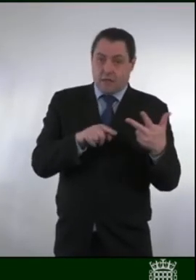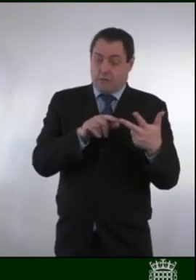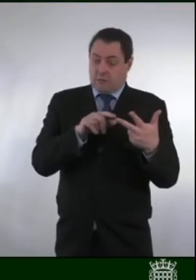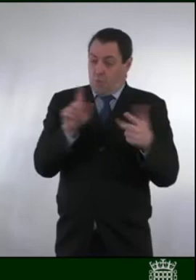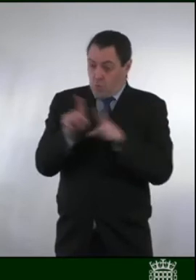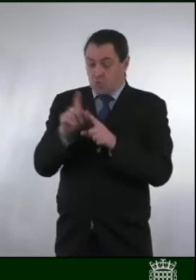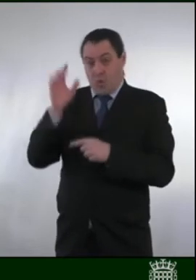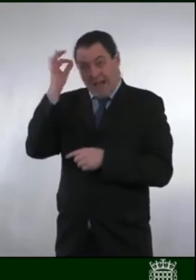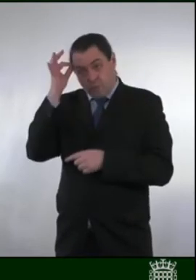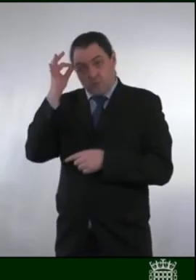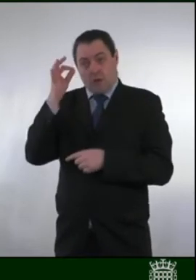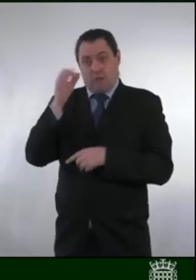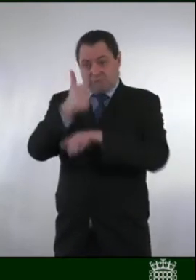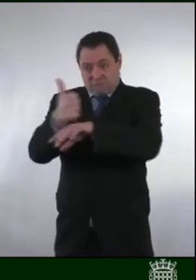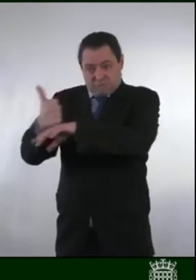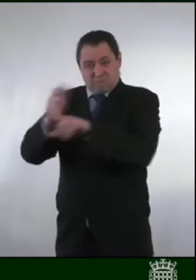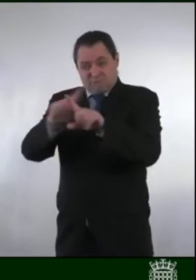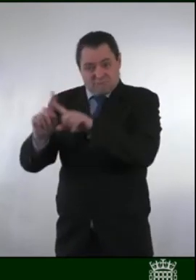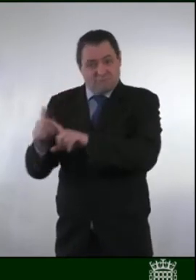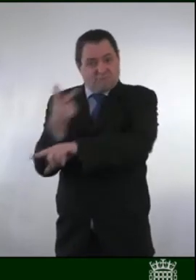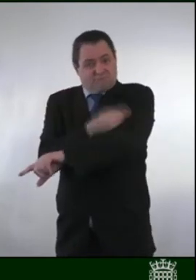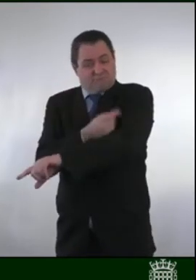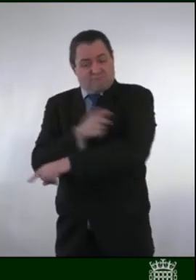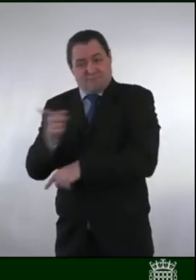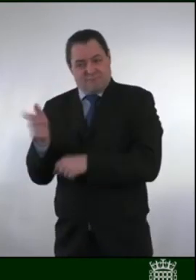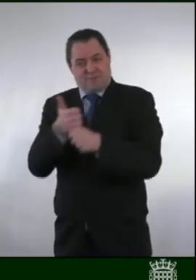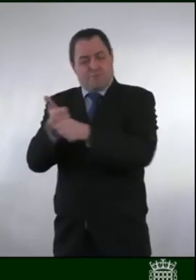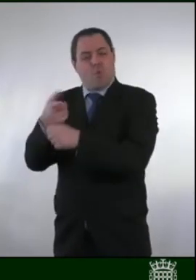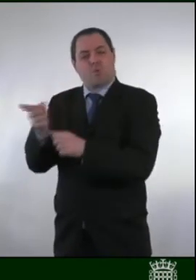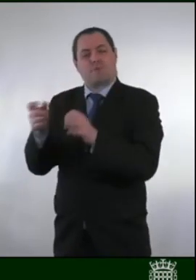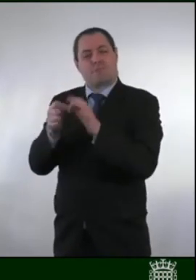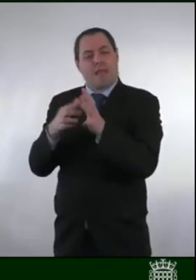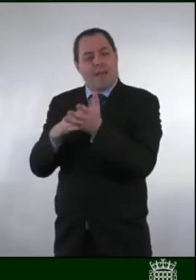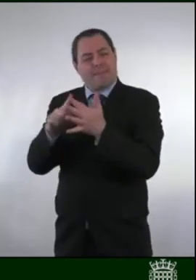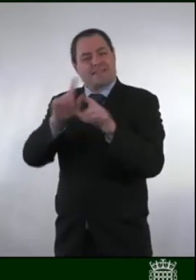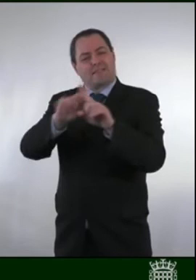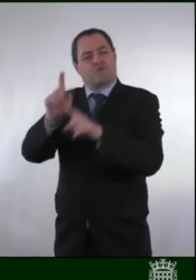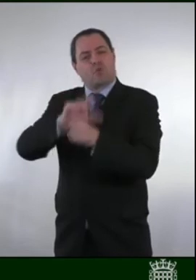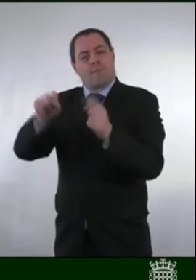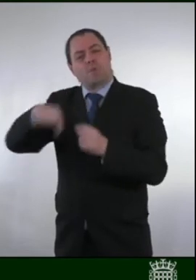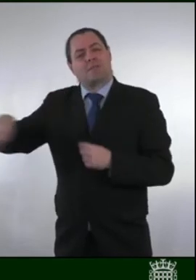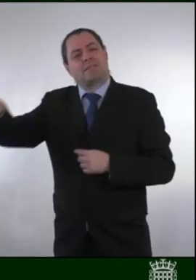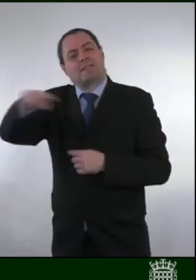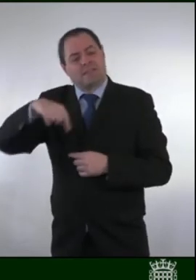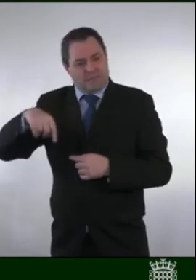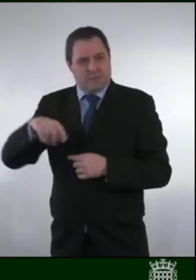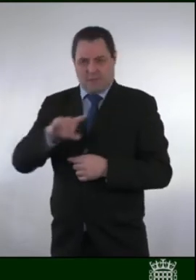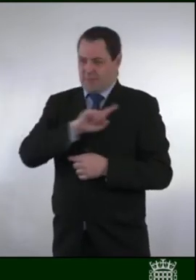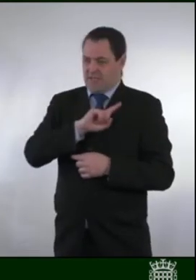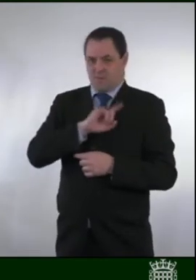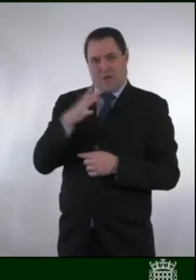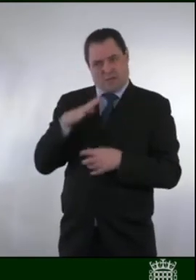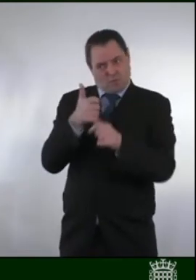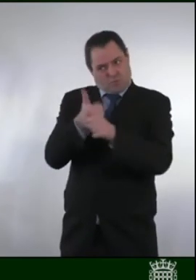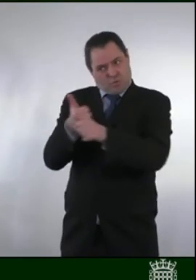it is local government that will know where we need to go, as I'm sure she would understand, to make sure that we reach those groups who we